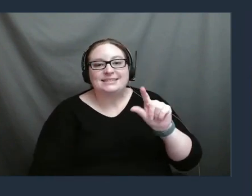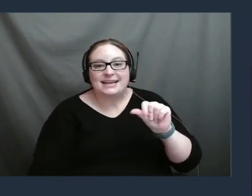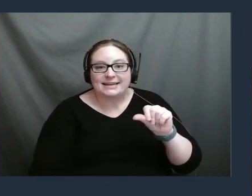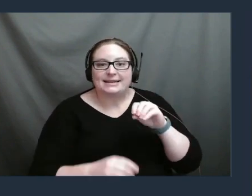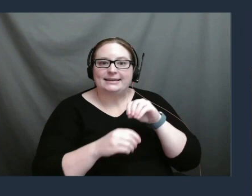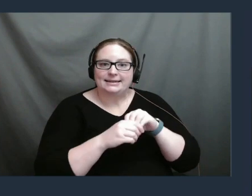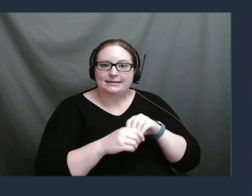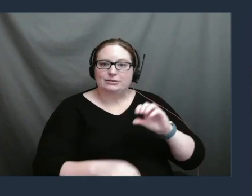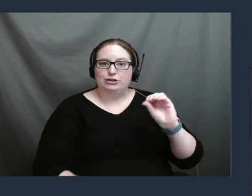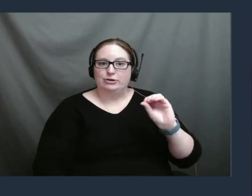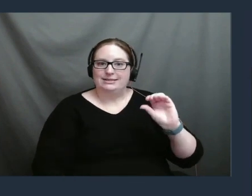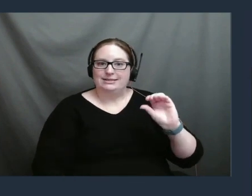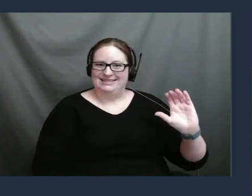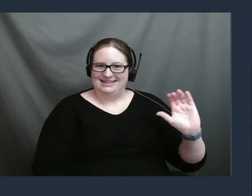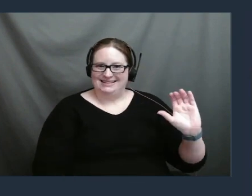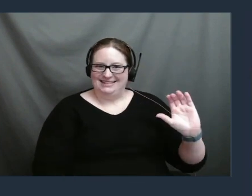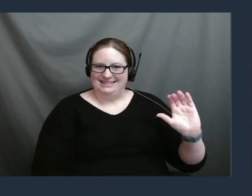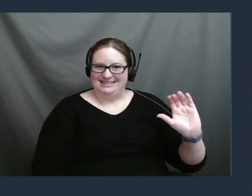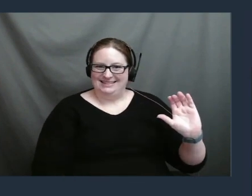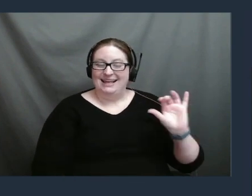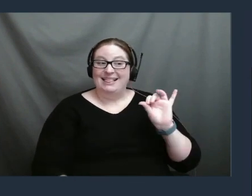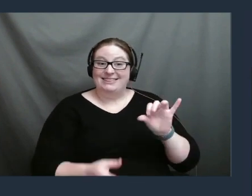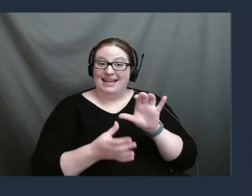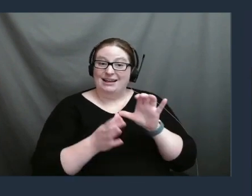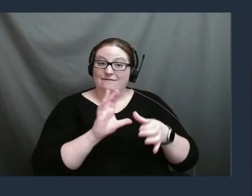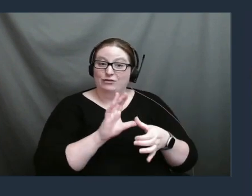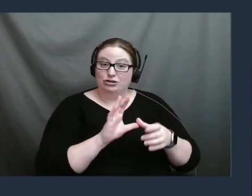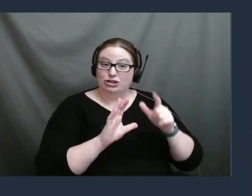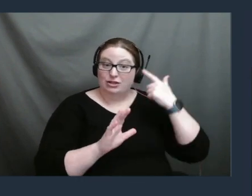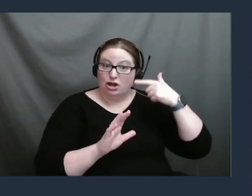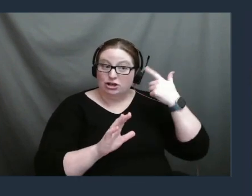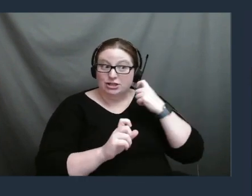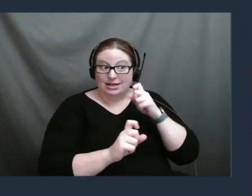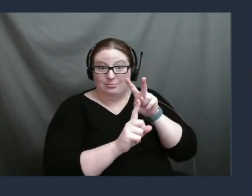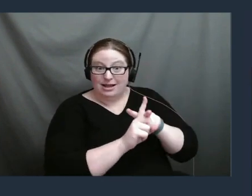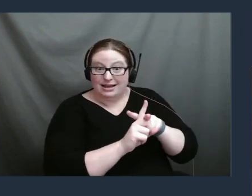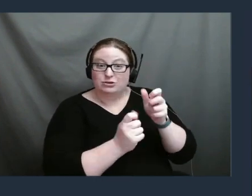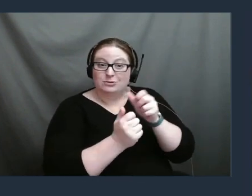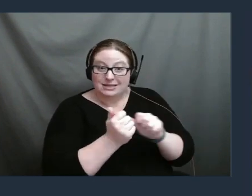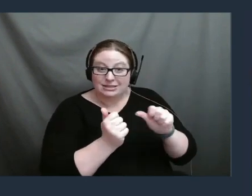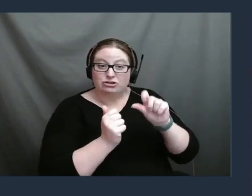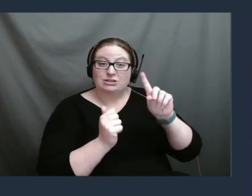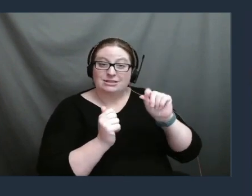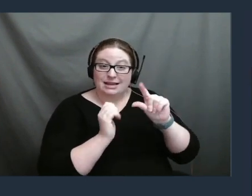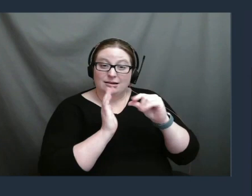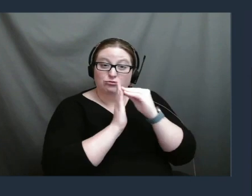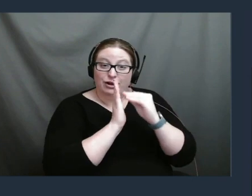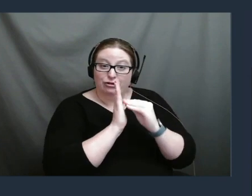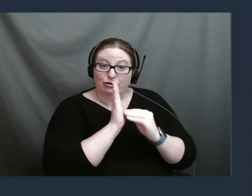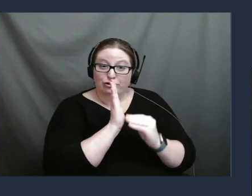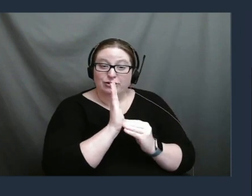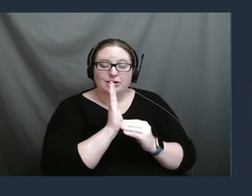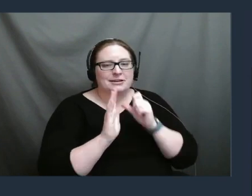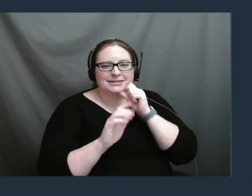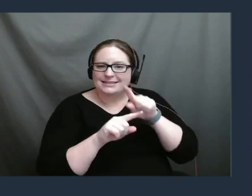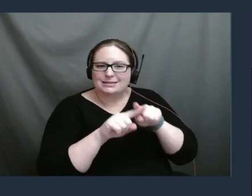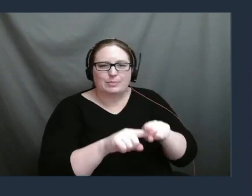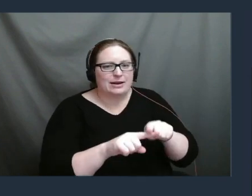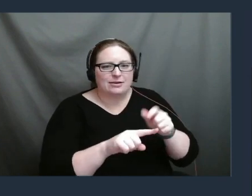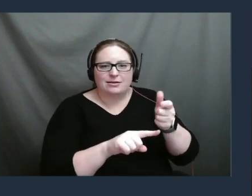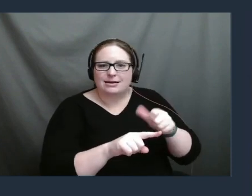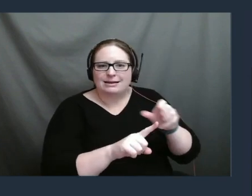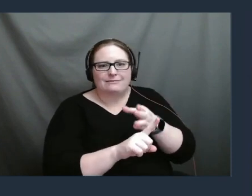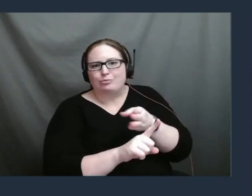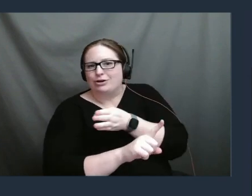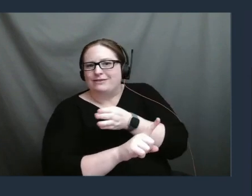Celsius. And this conversion logic can be applied to every data record that's coming in, and it does not depend on any of the previous records.